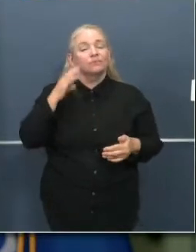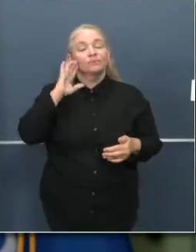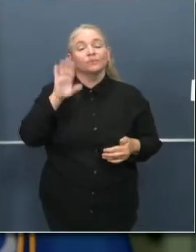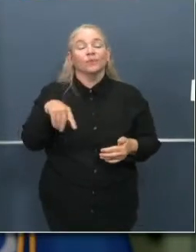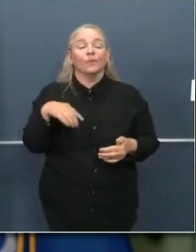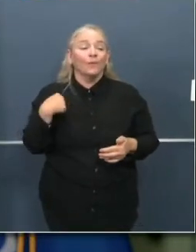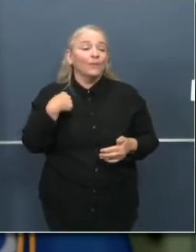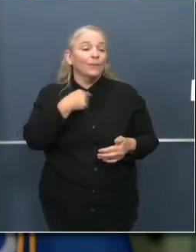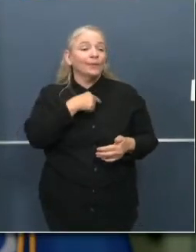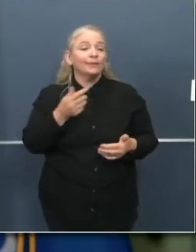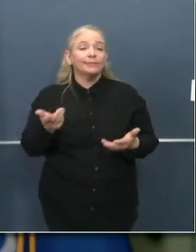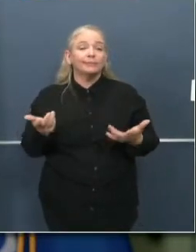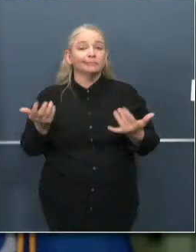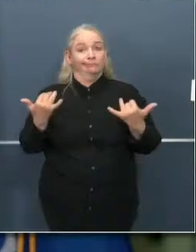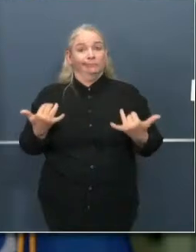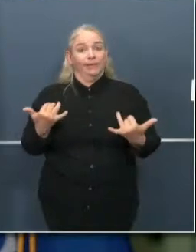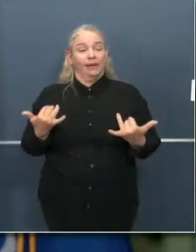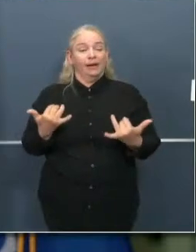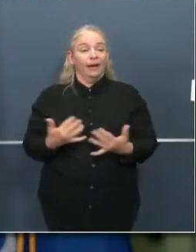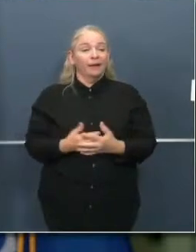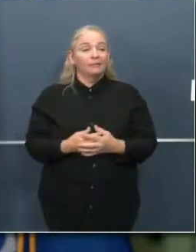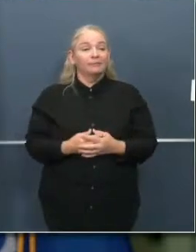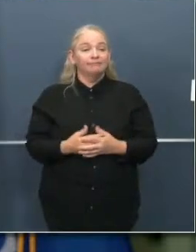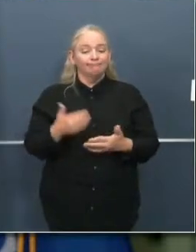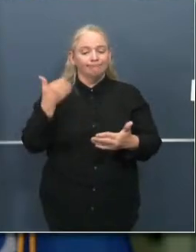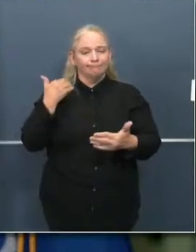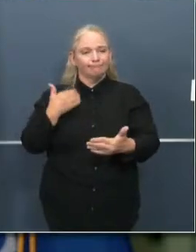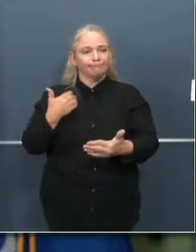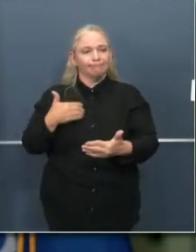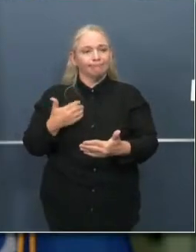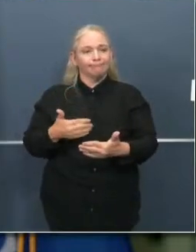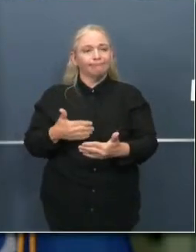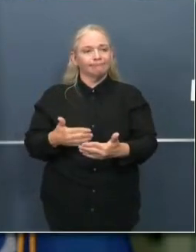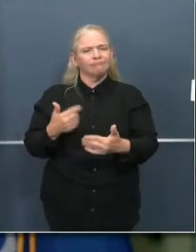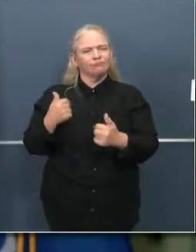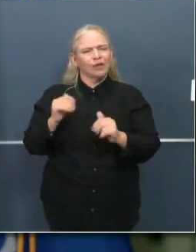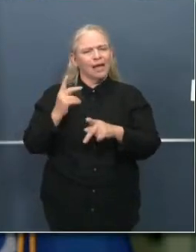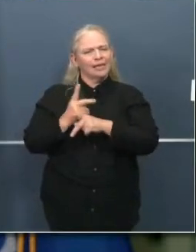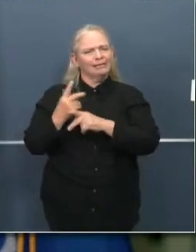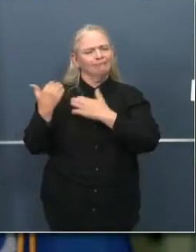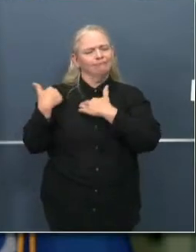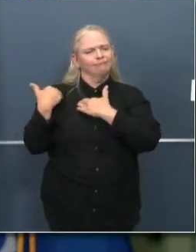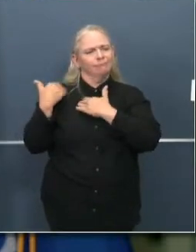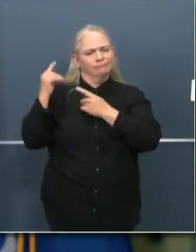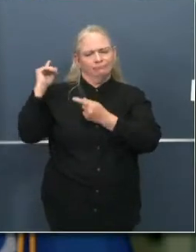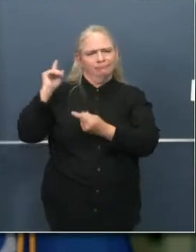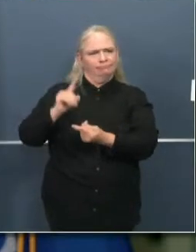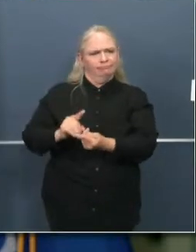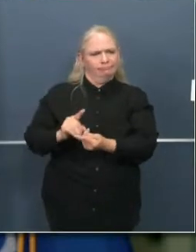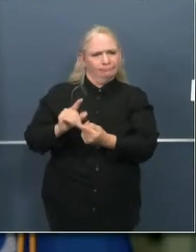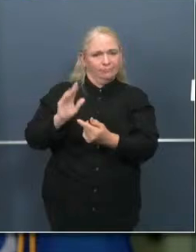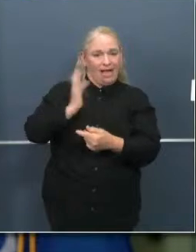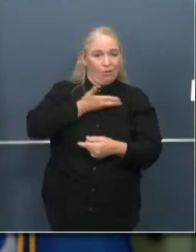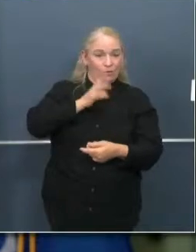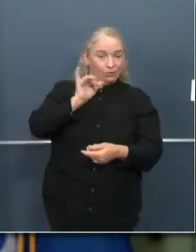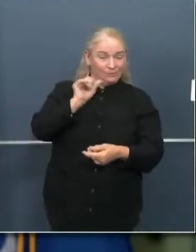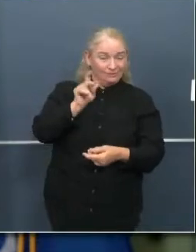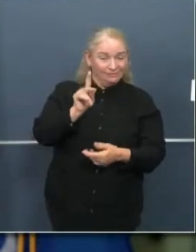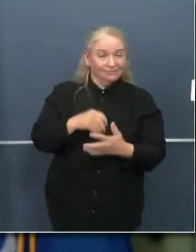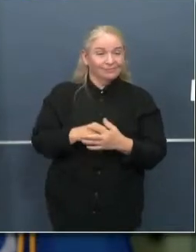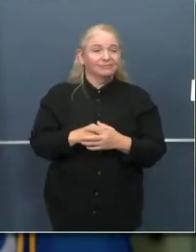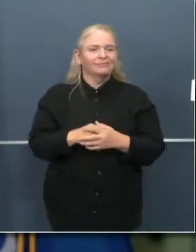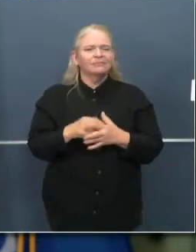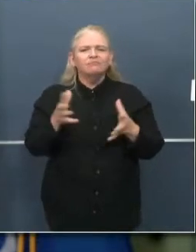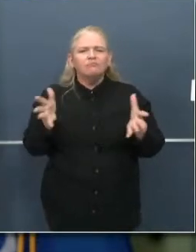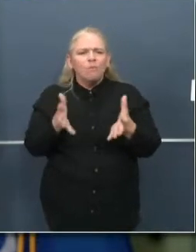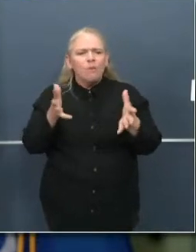factors and promote and provide support outside of those prison facilities. Scott Rod,